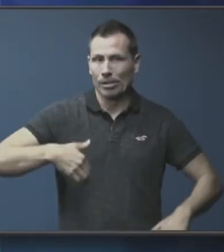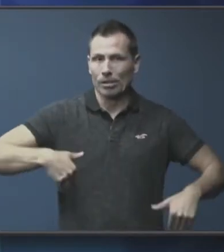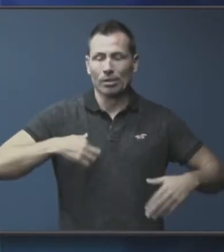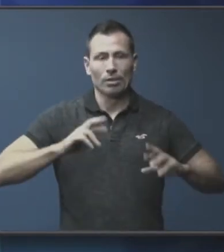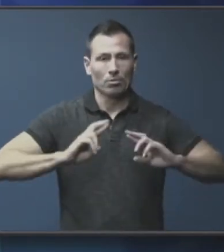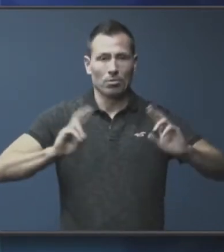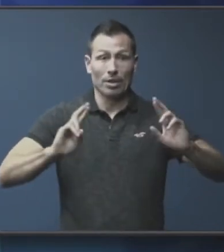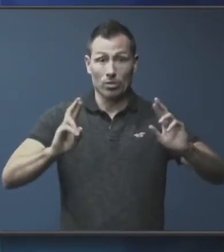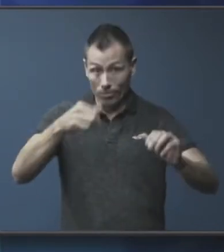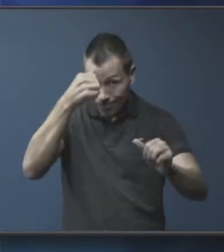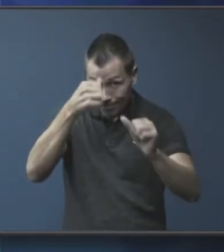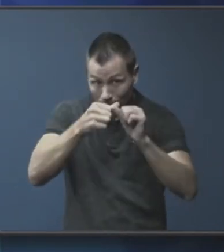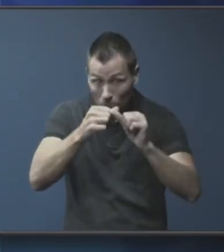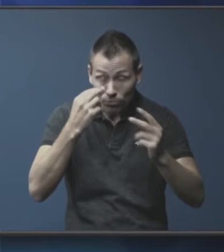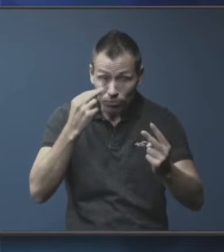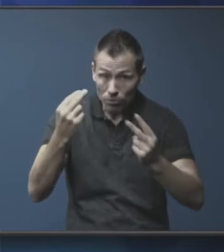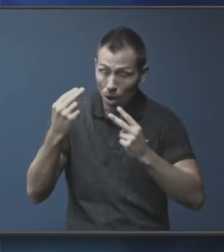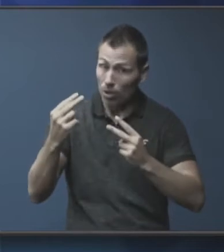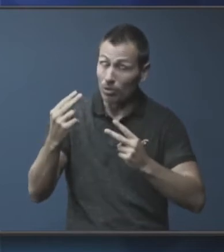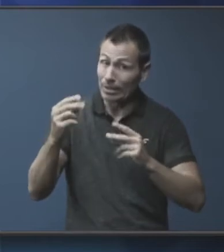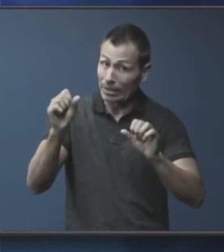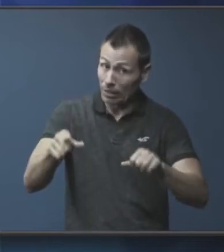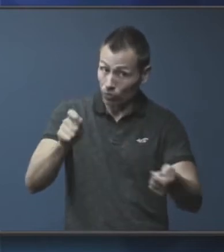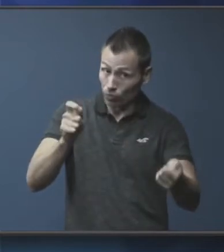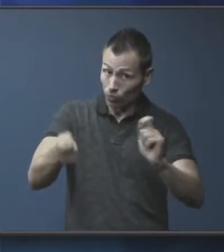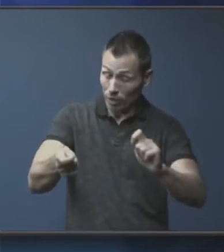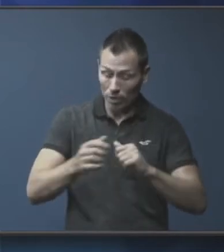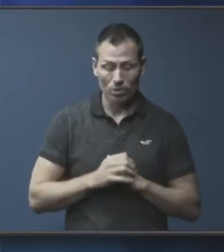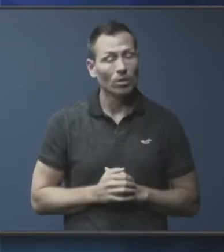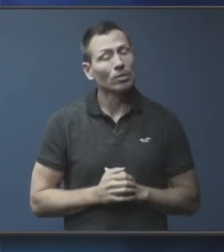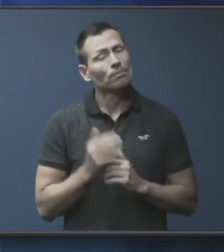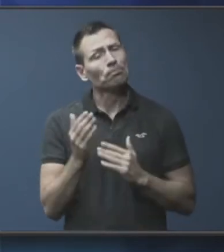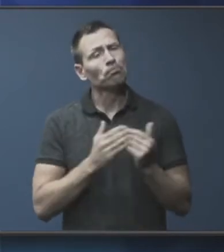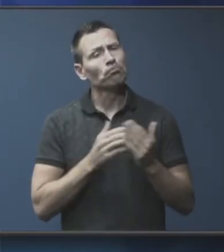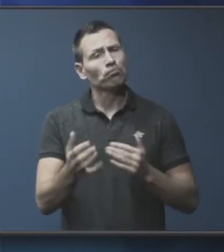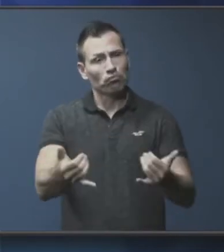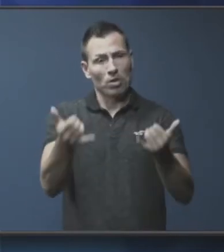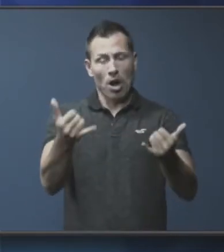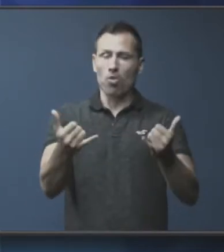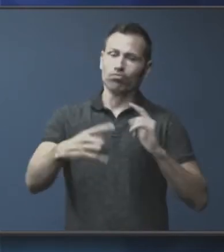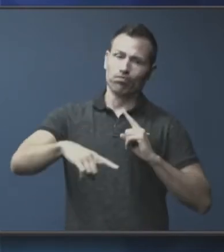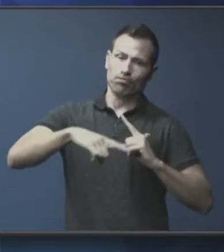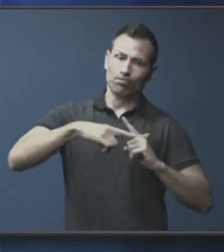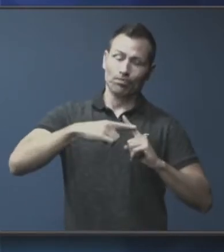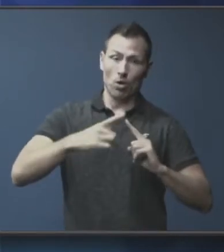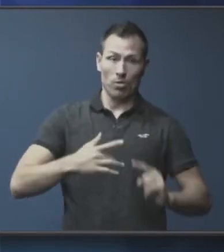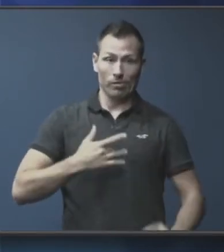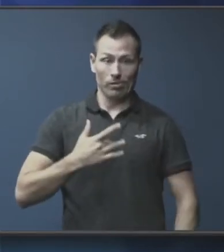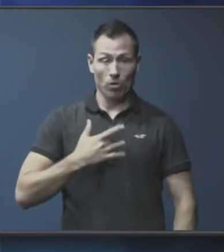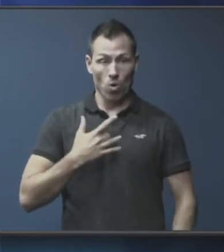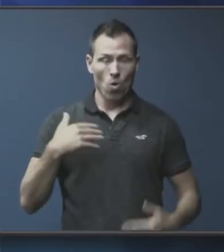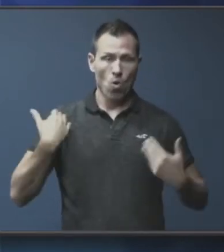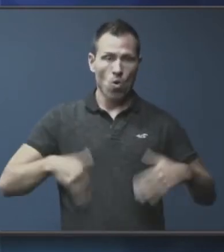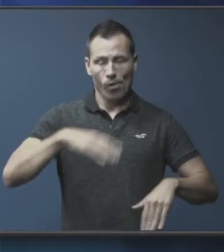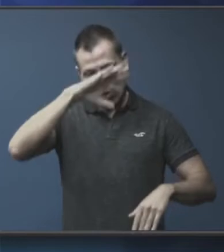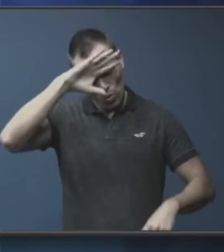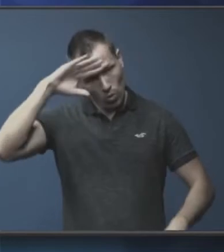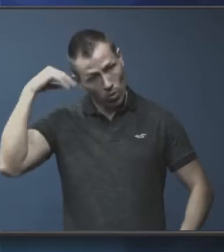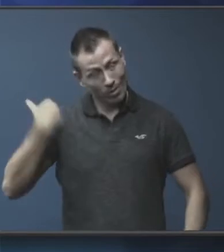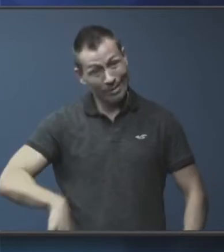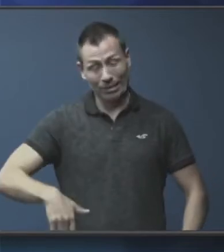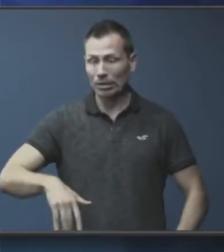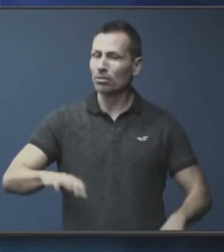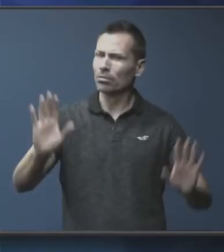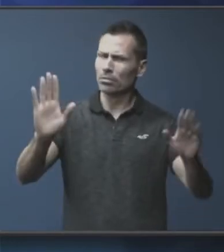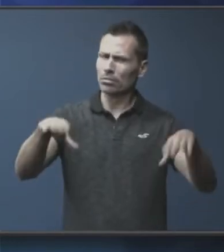it looks more favorable of a northerly trend, we need to be prepared. And we have to then go by the saying, prepare